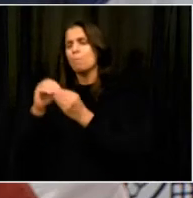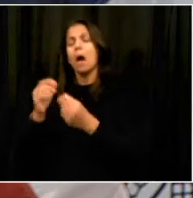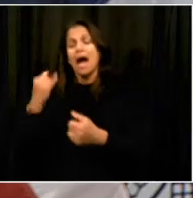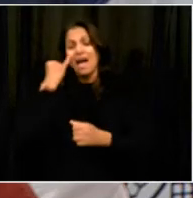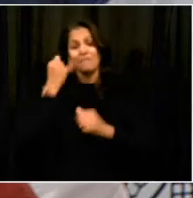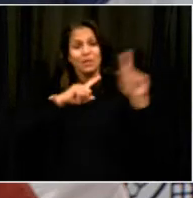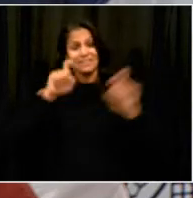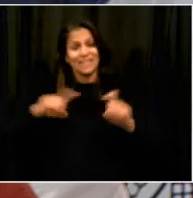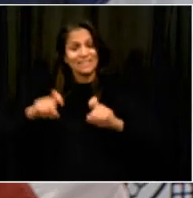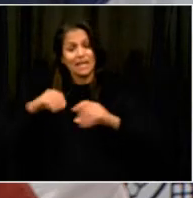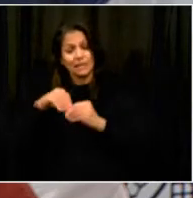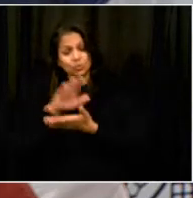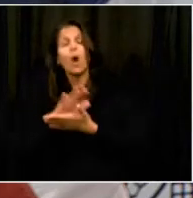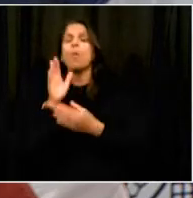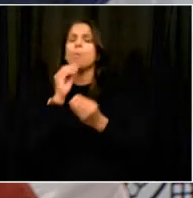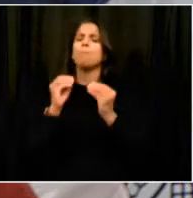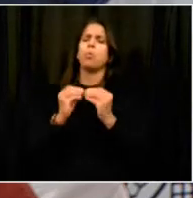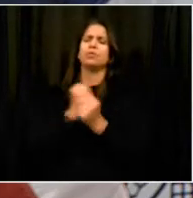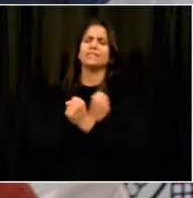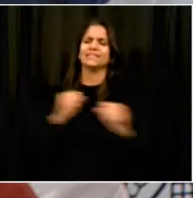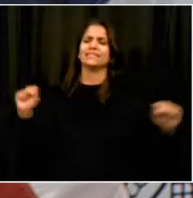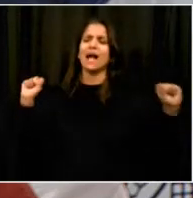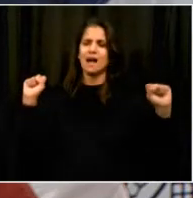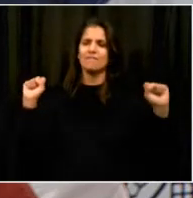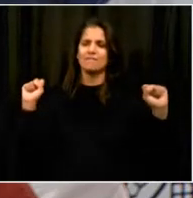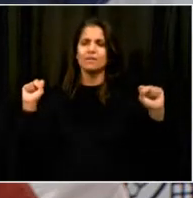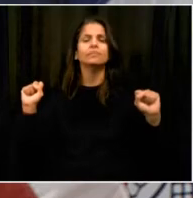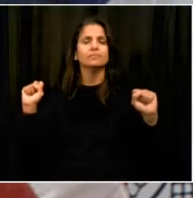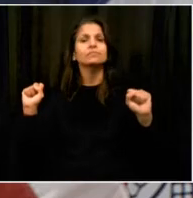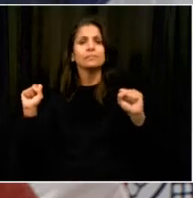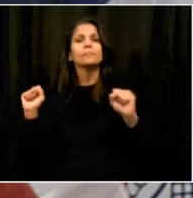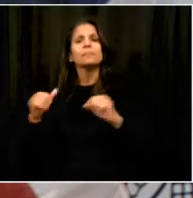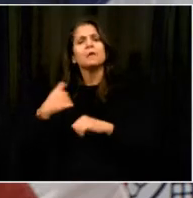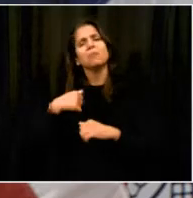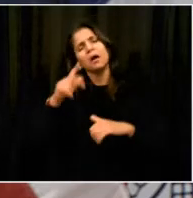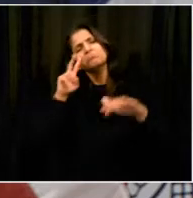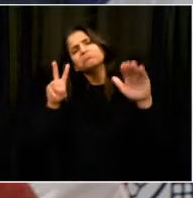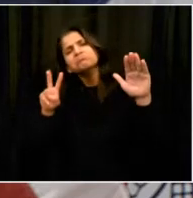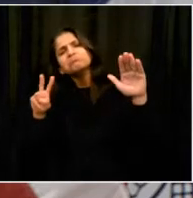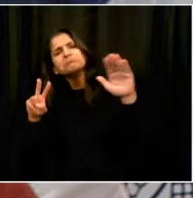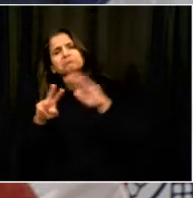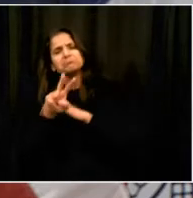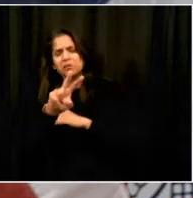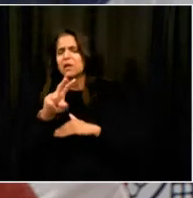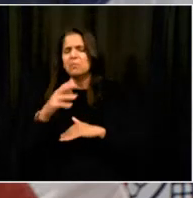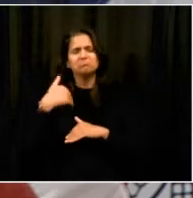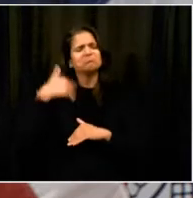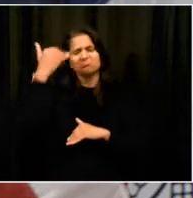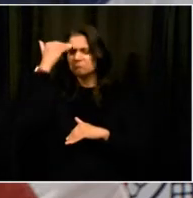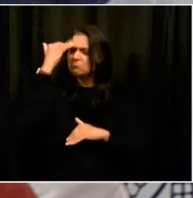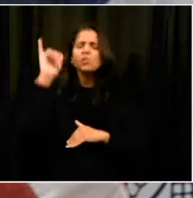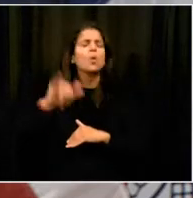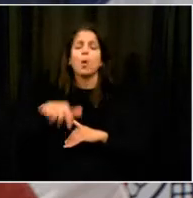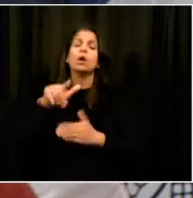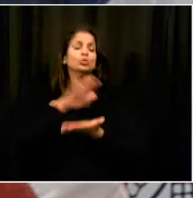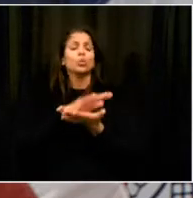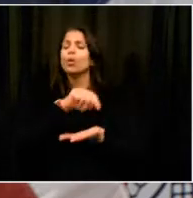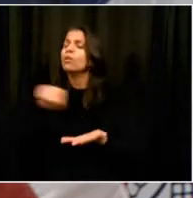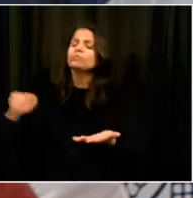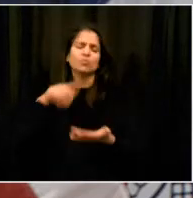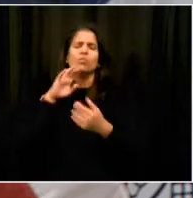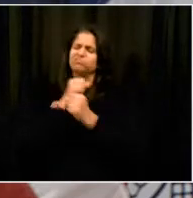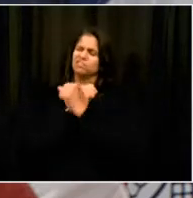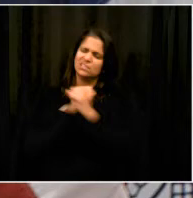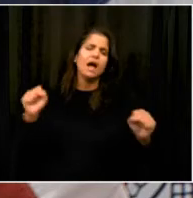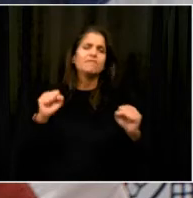again, incredibly safe schools. And that's going to teach us what we need to know for how we go ahead. So that